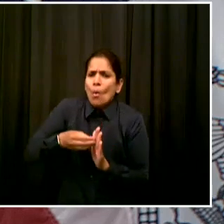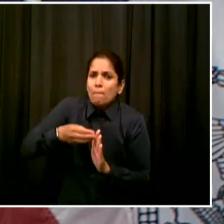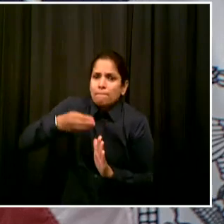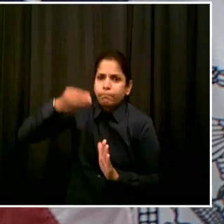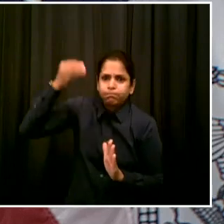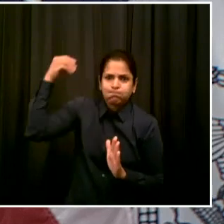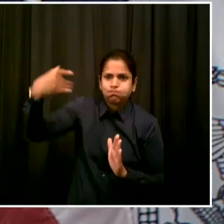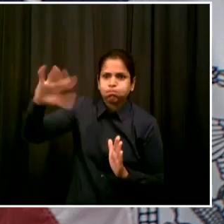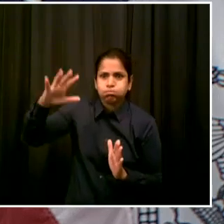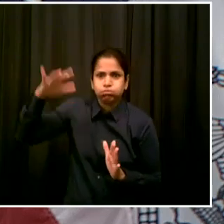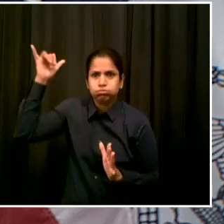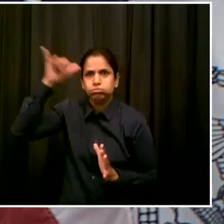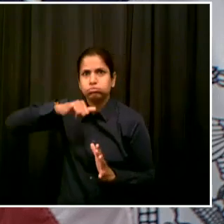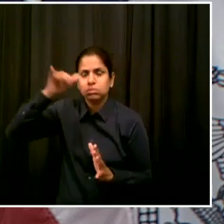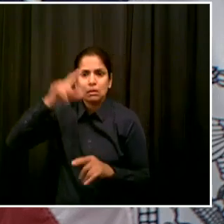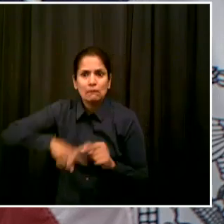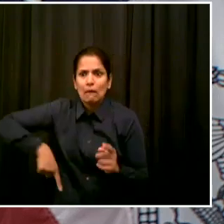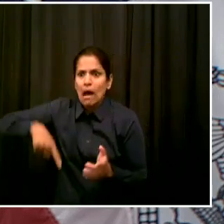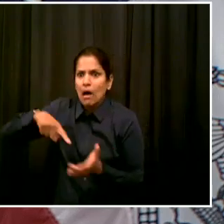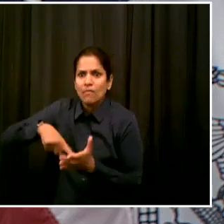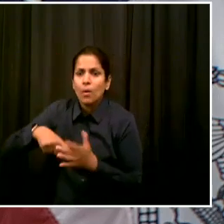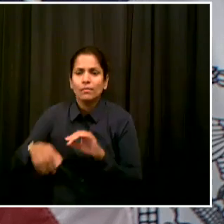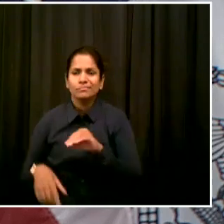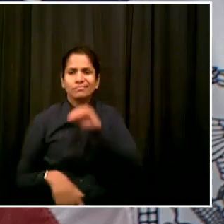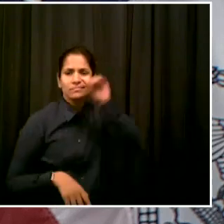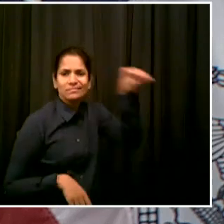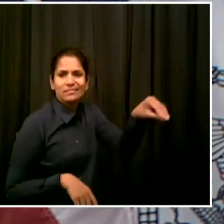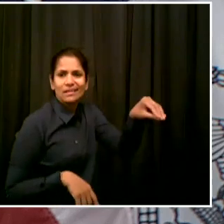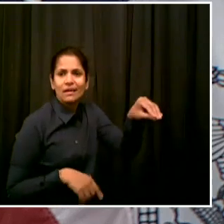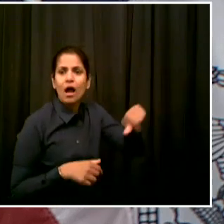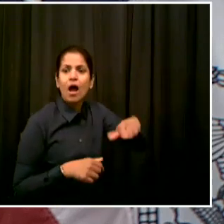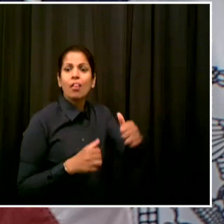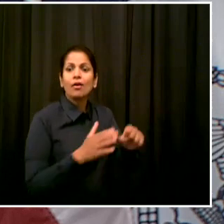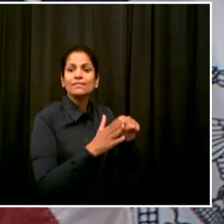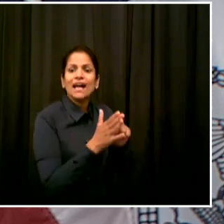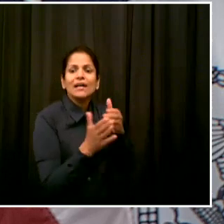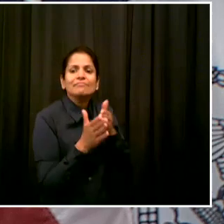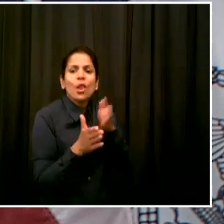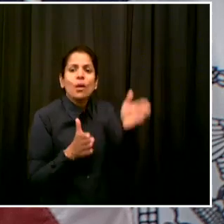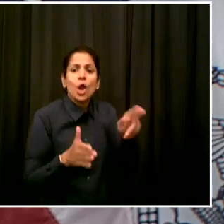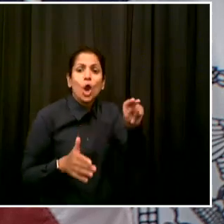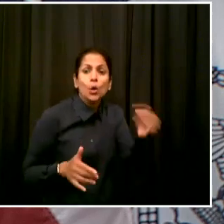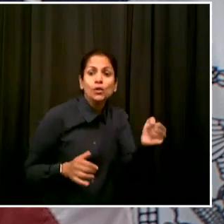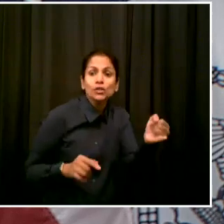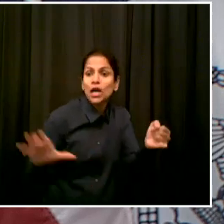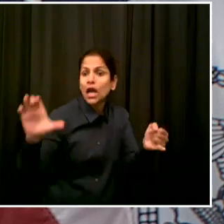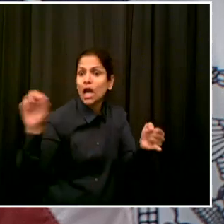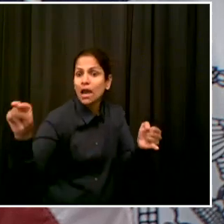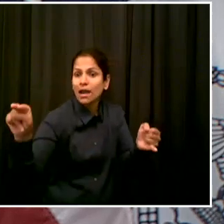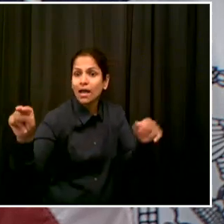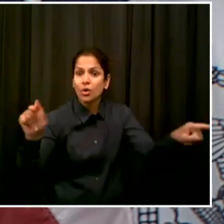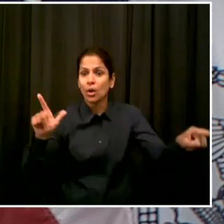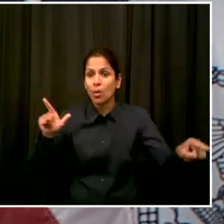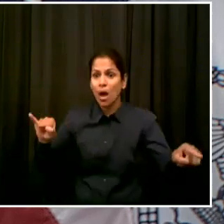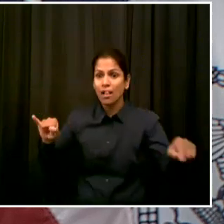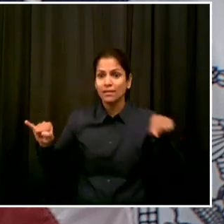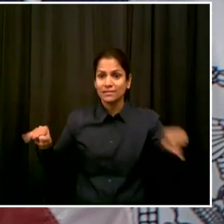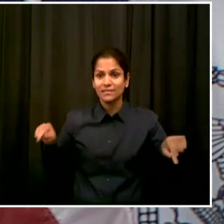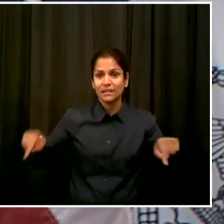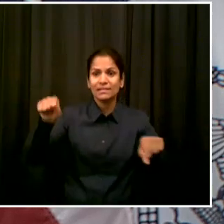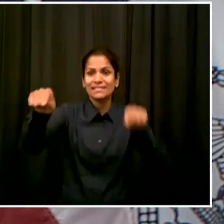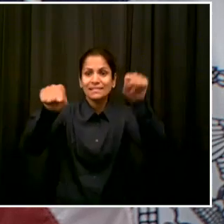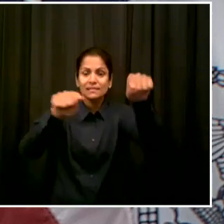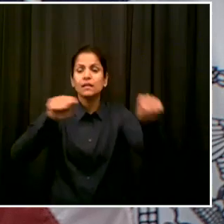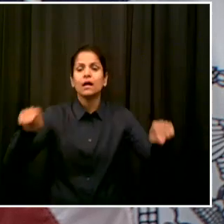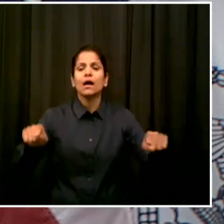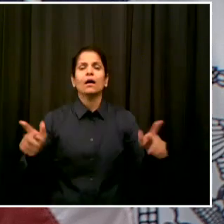the better. But we also have to recognize the economic reality. So I definitely think this is an issue. We should not only engage it, we should have a real public debate about